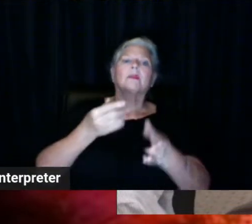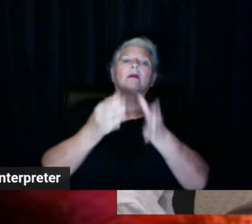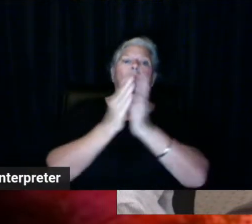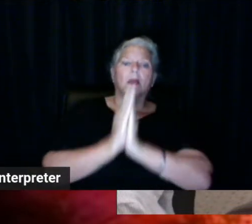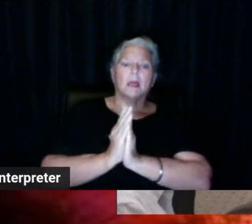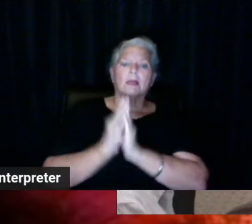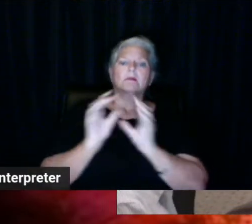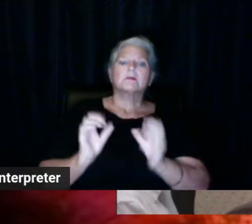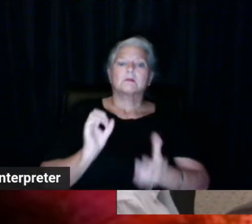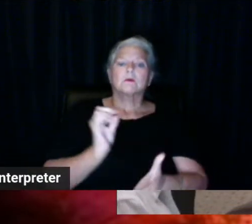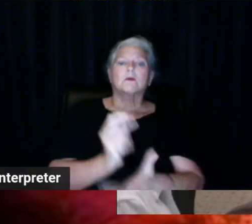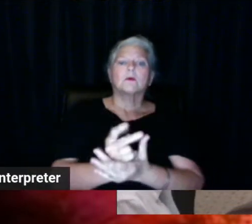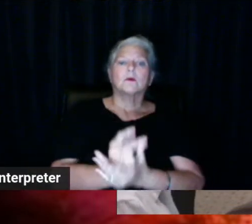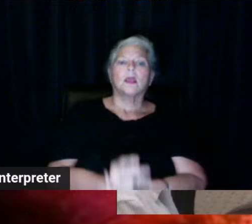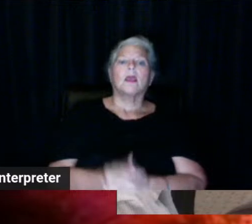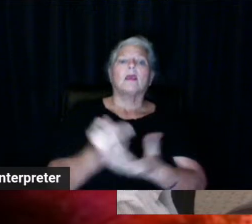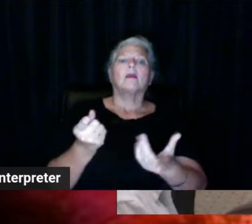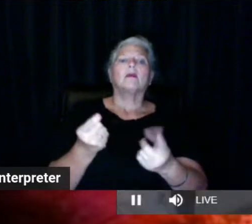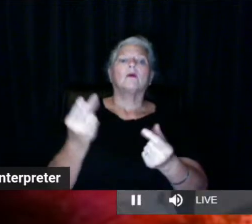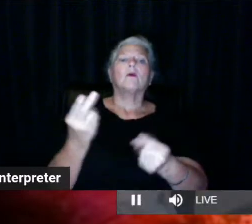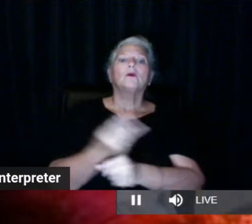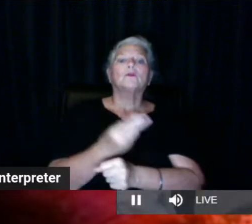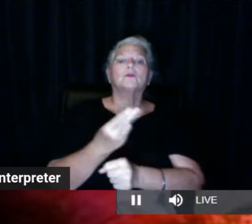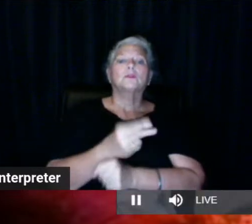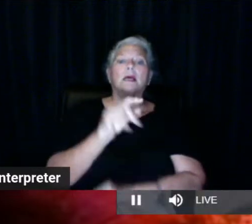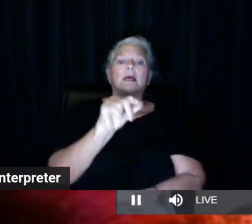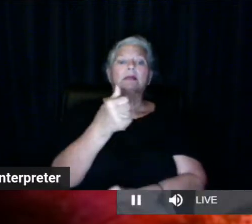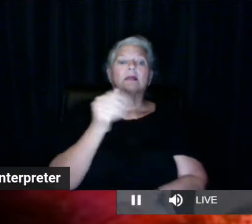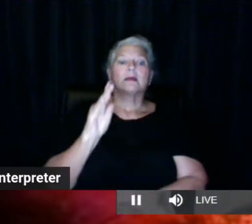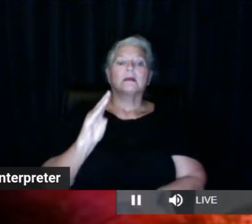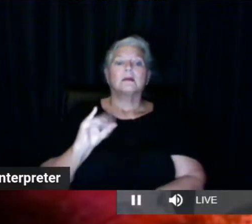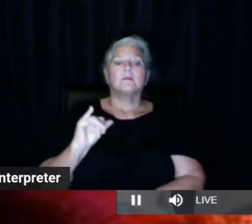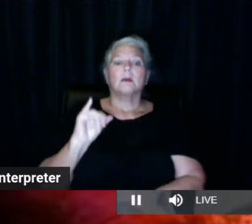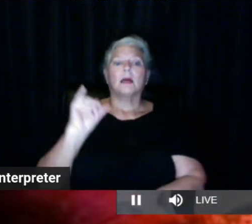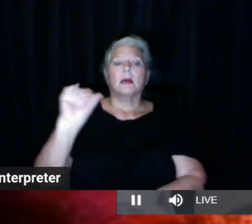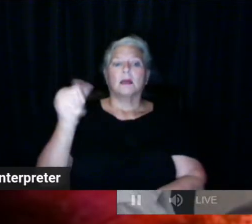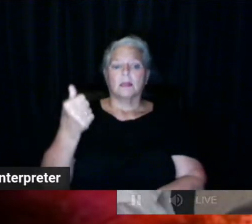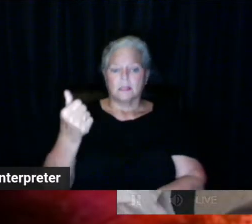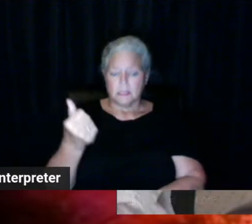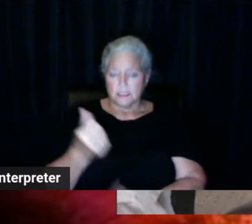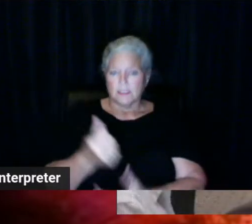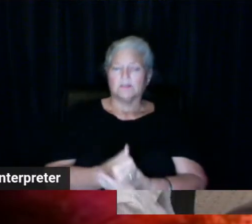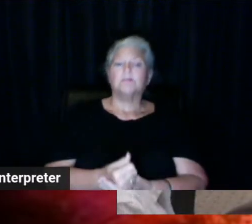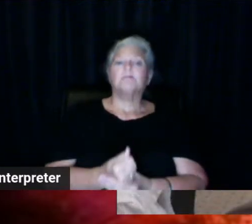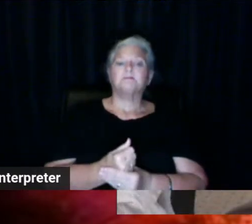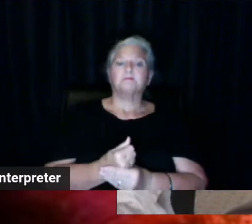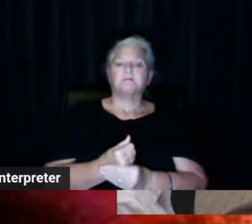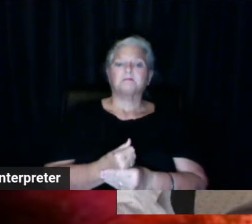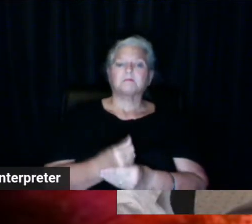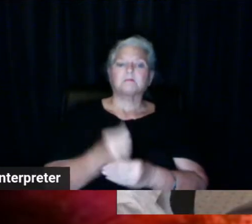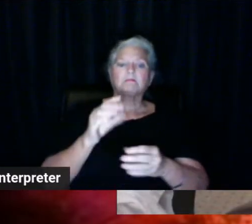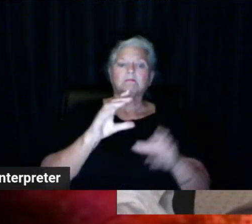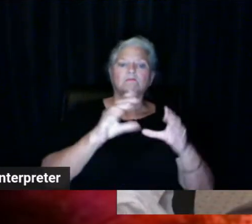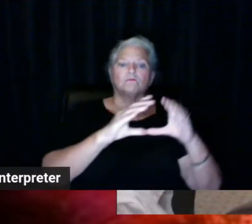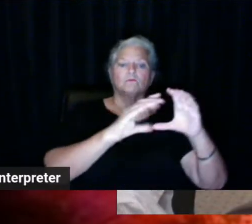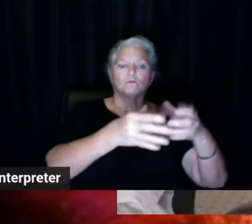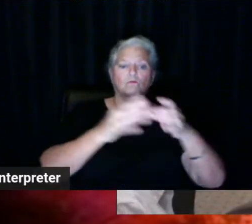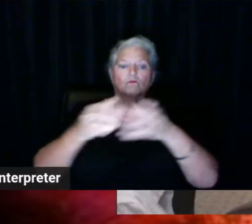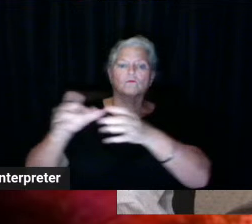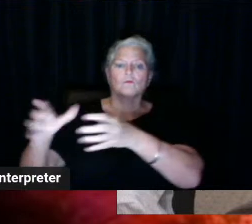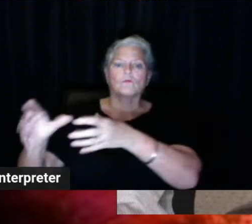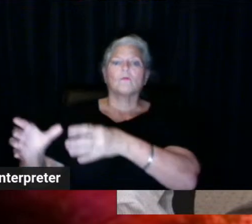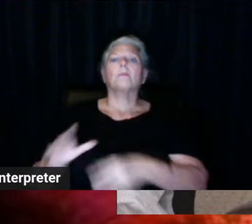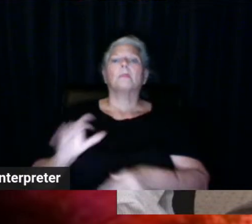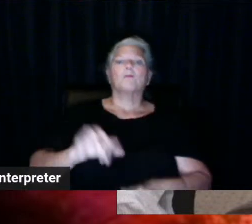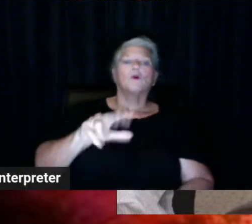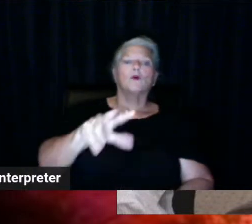10 spaces that will be offered to the public for a nominal $30 fee, which will be a contribution to the